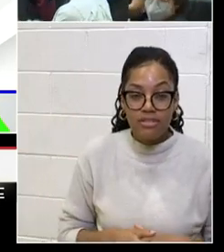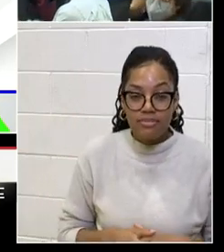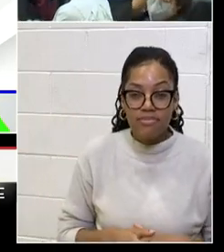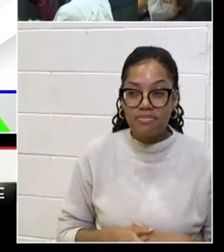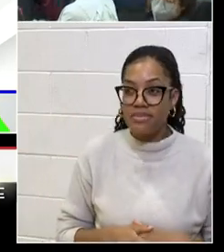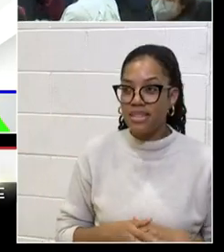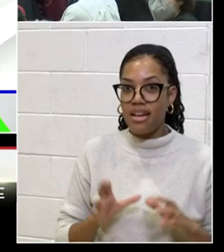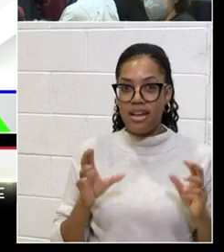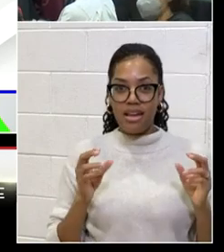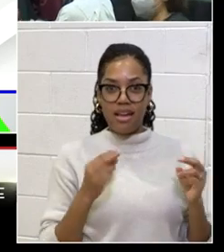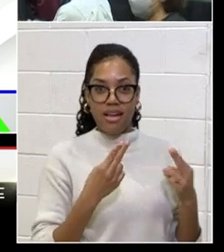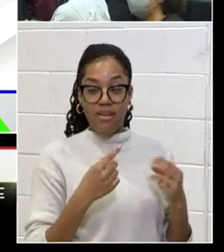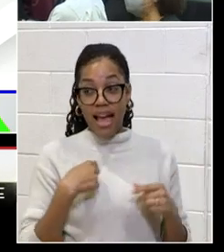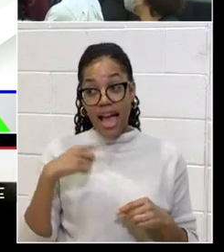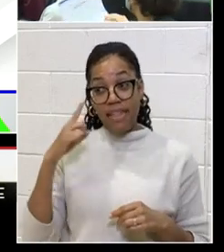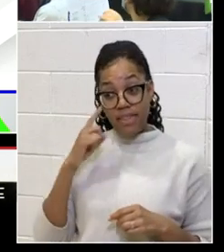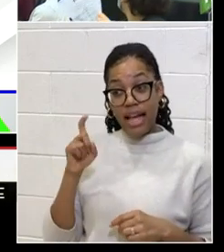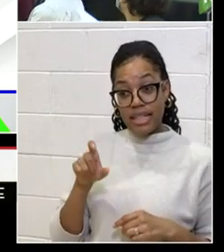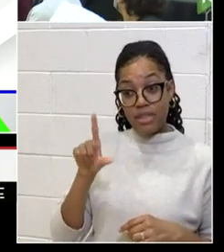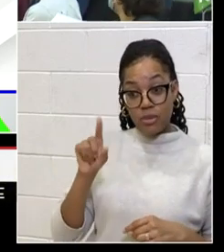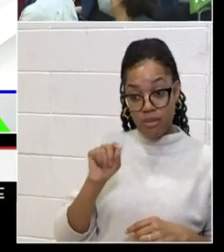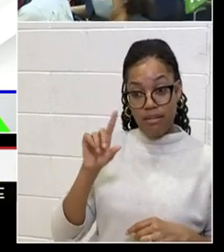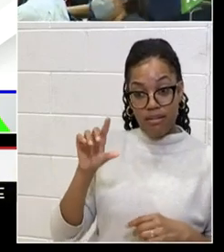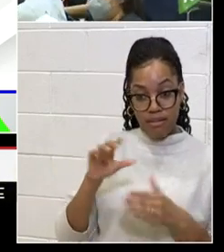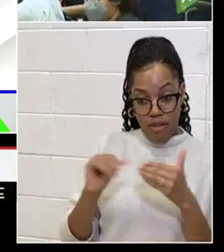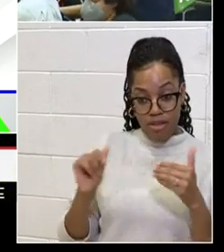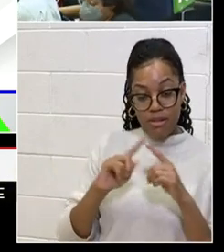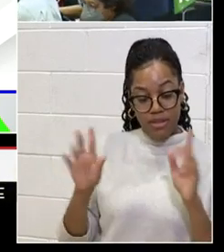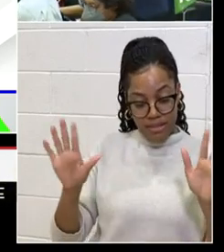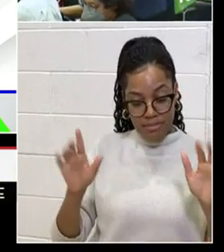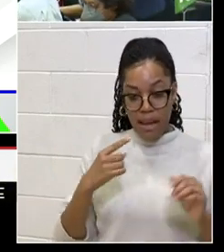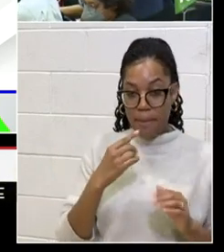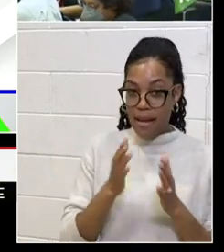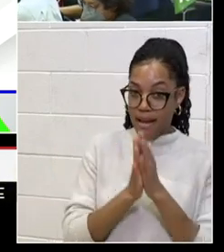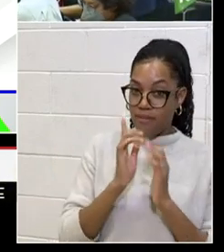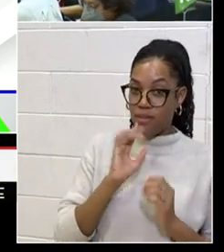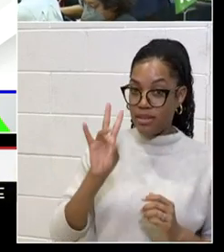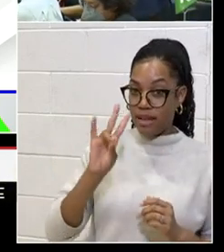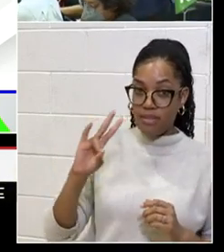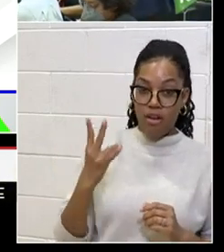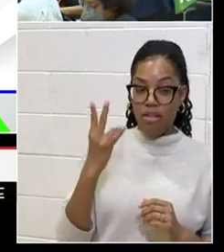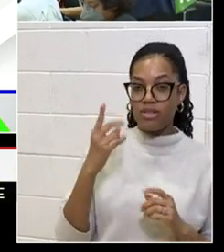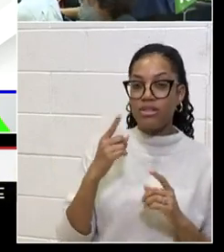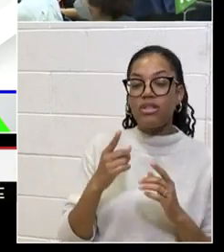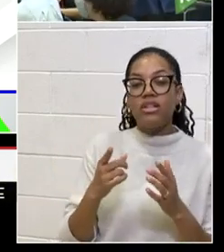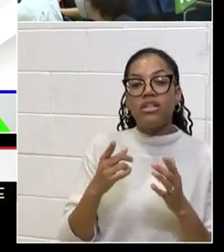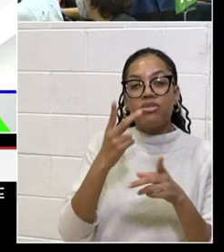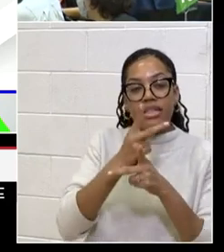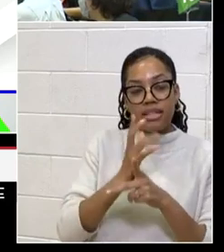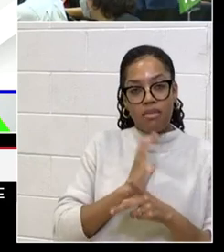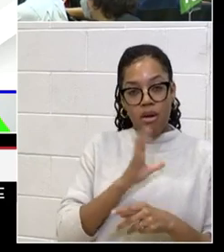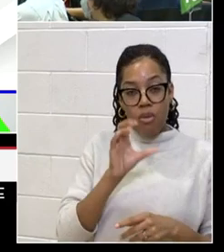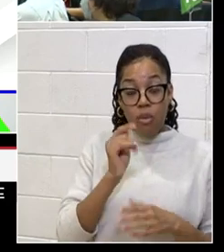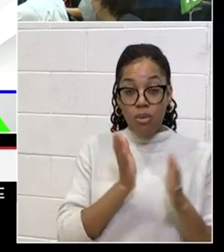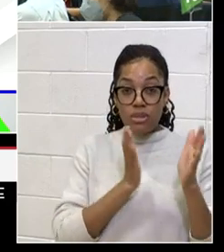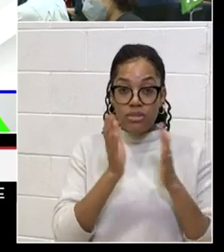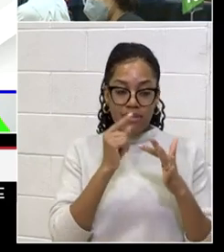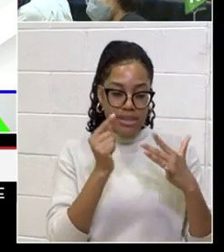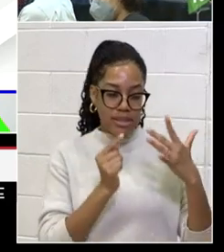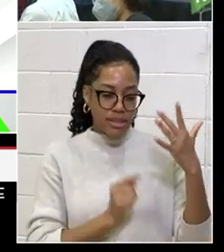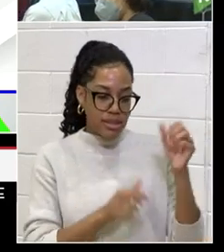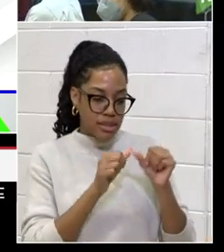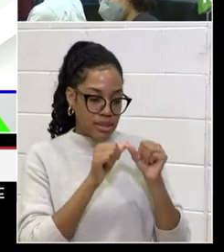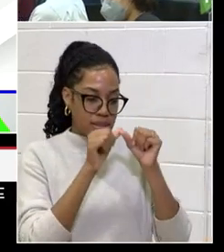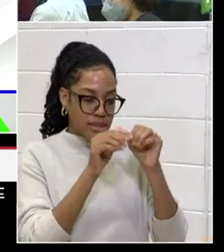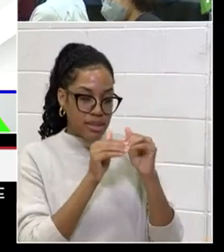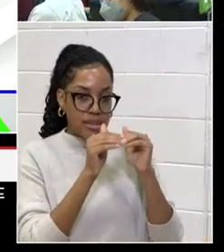I think it's 20, but I need $7 to maintain these core services that we provide each and every day